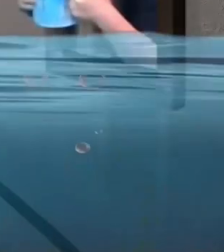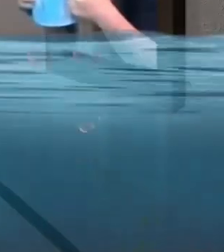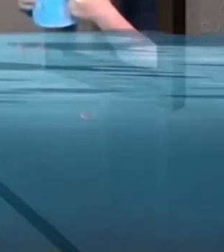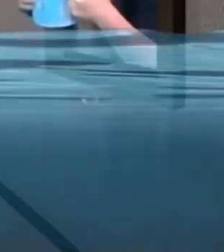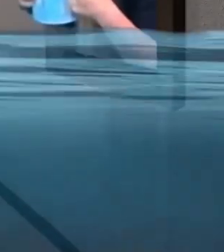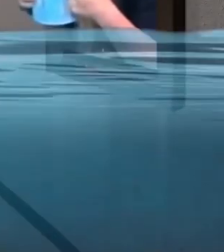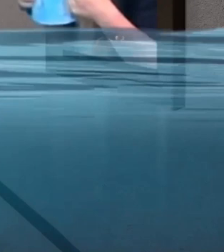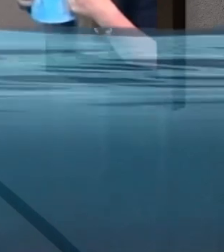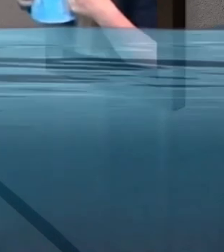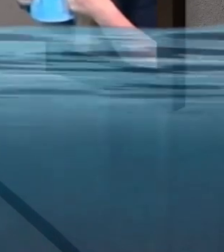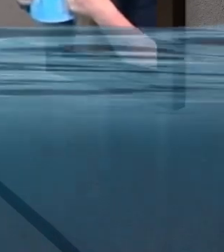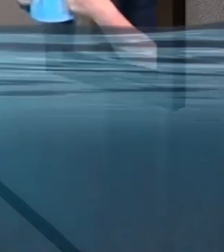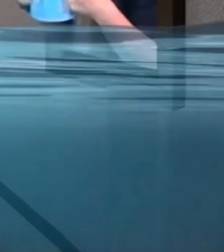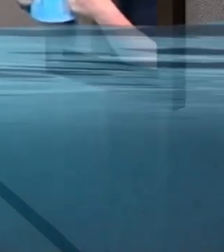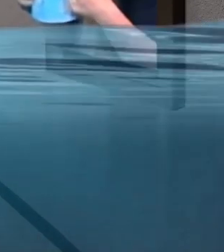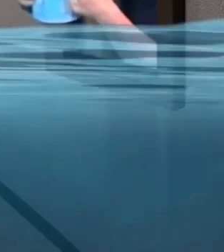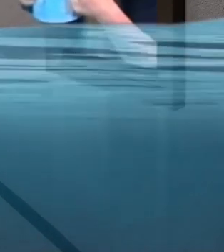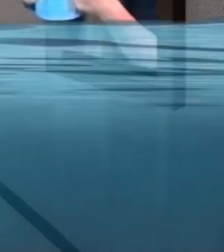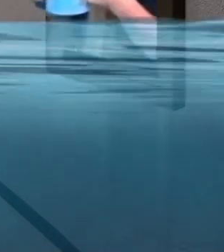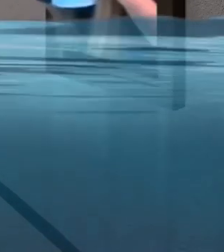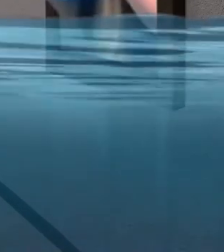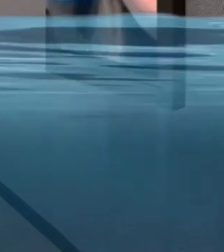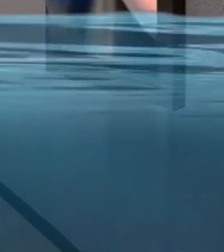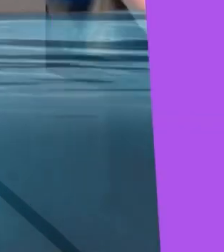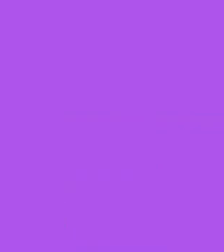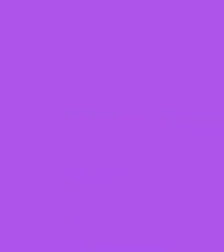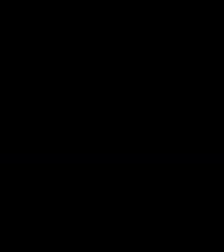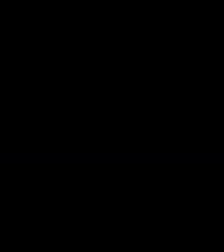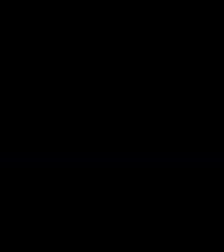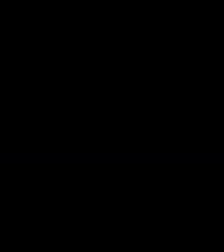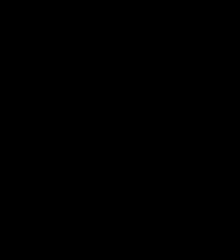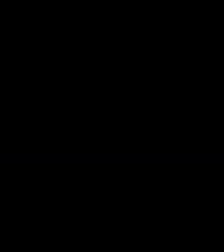Everything remains open and unending and faintly ridiculous.